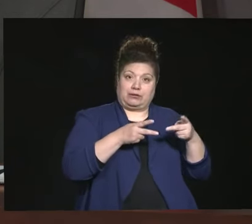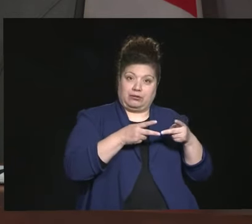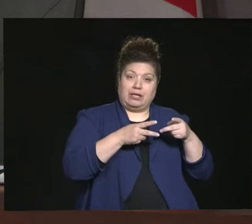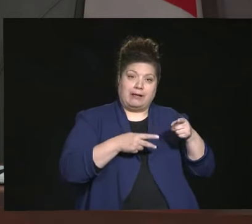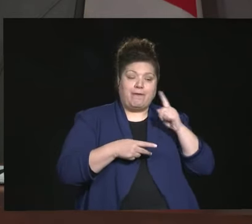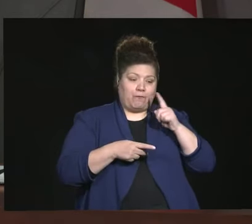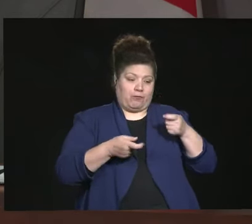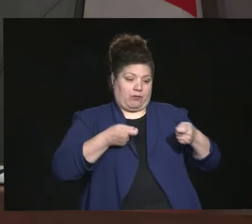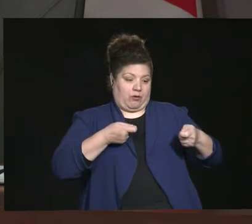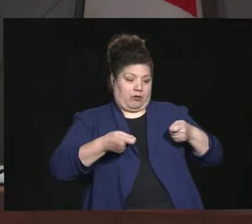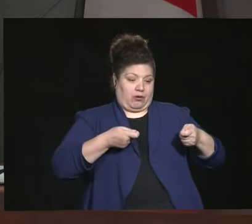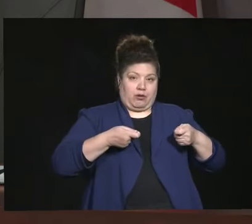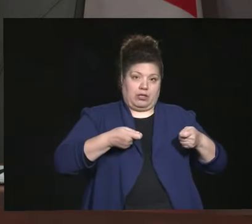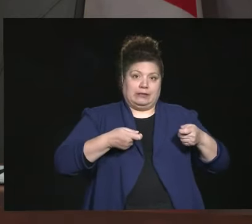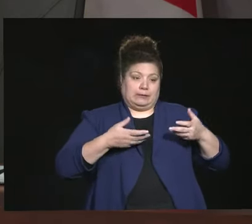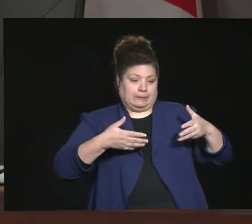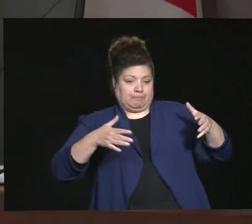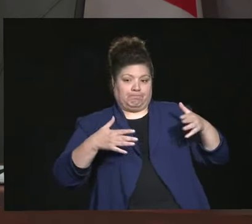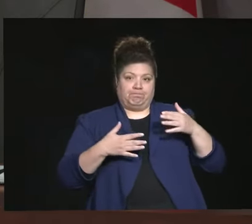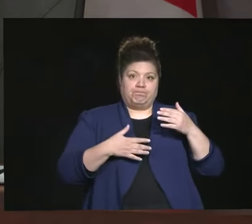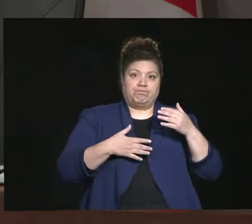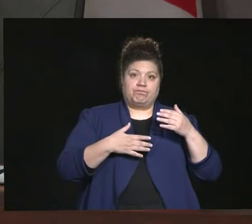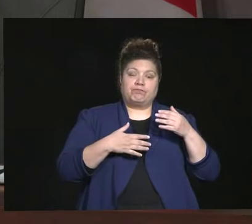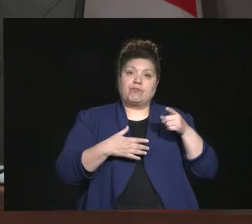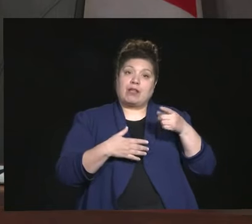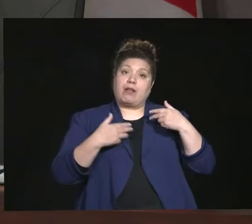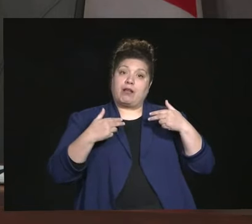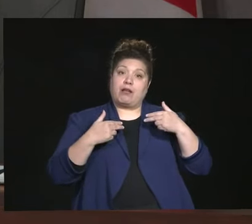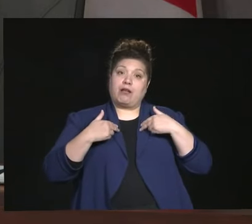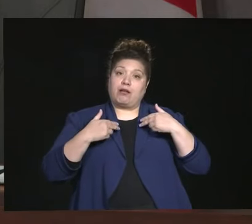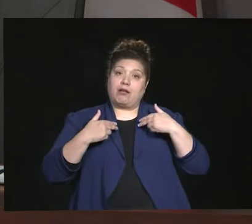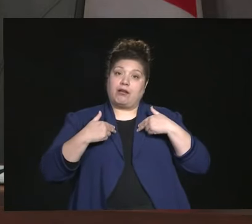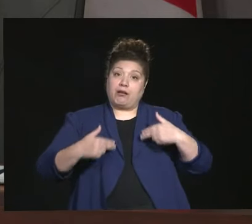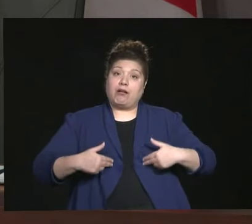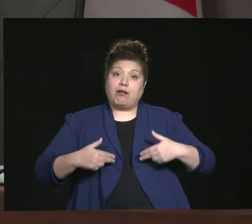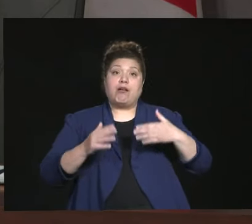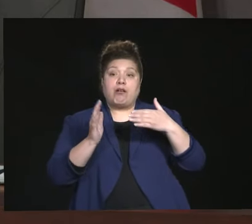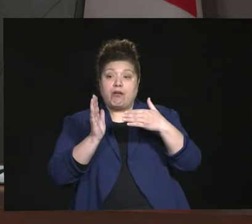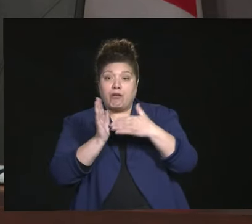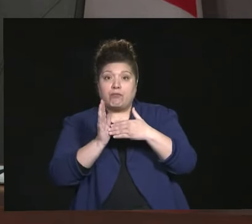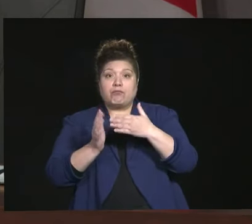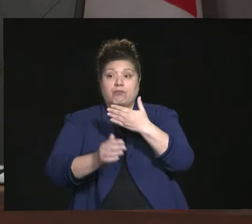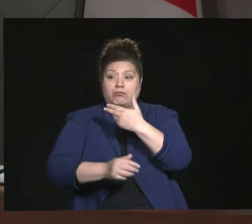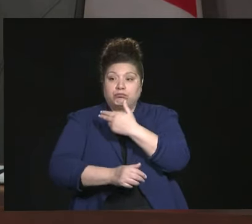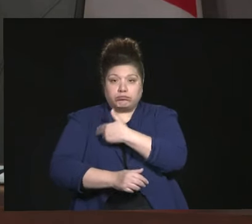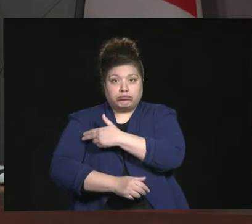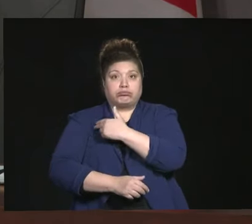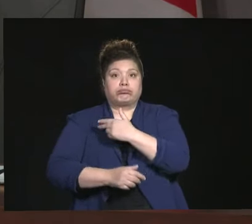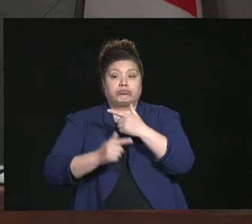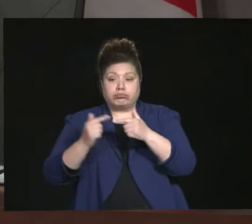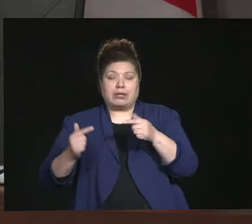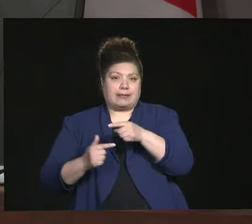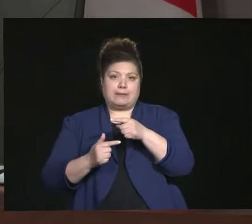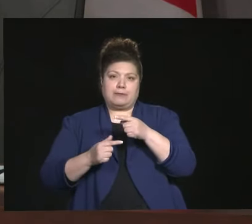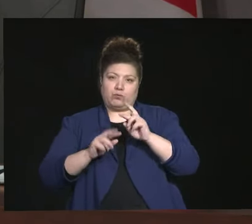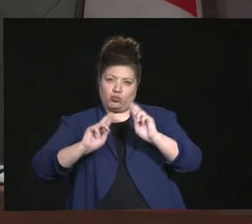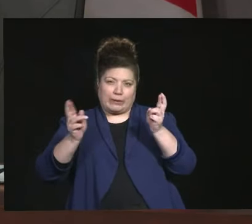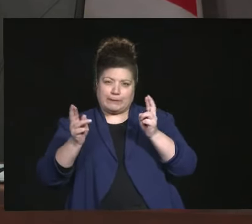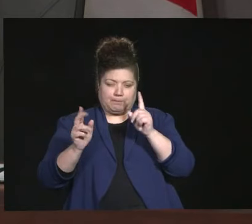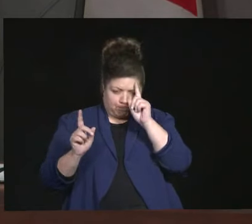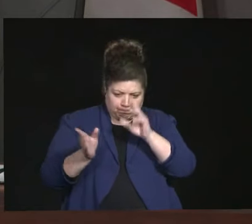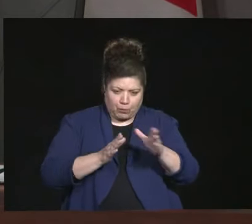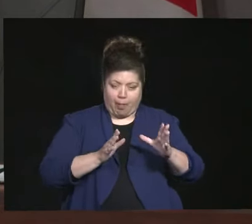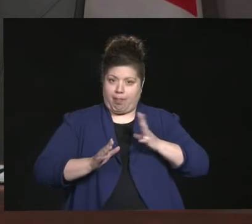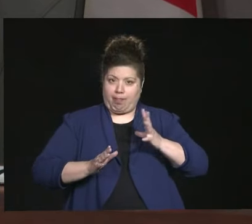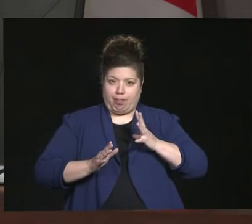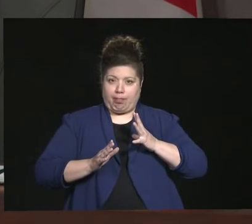is also revving up to look after different patients, and having very